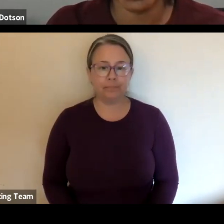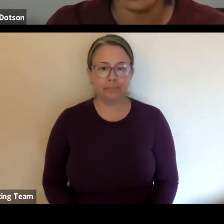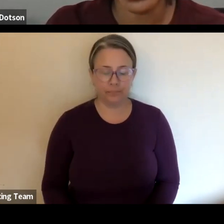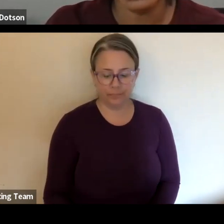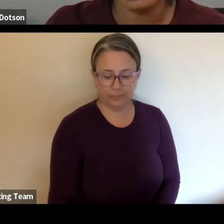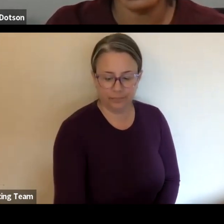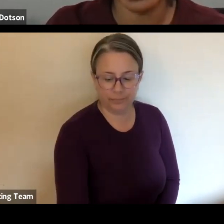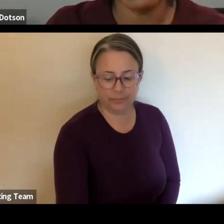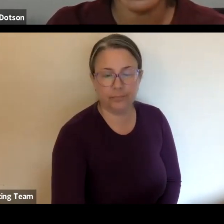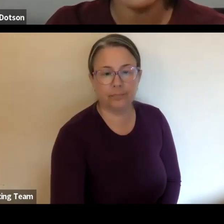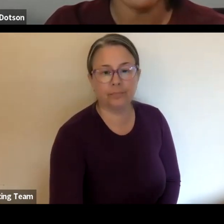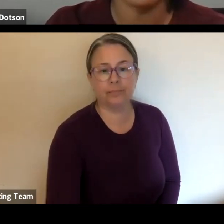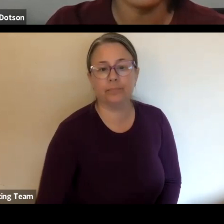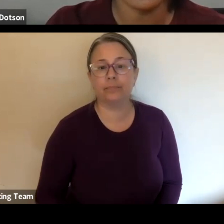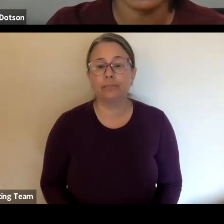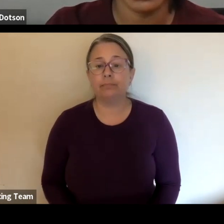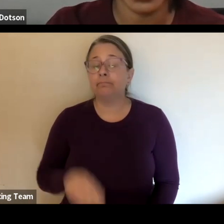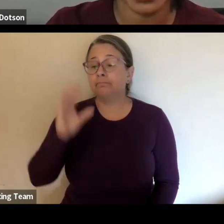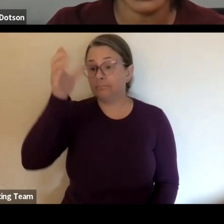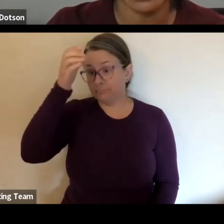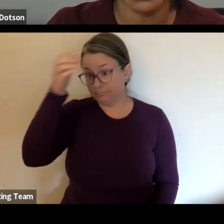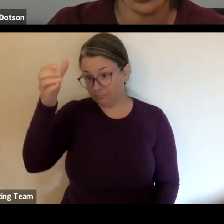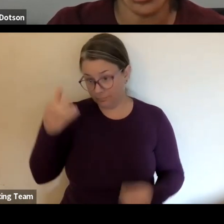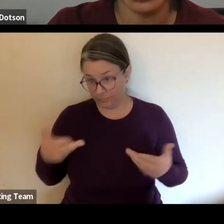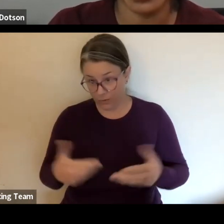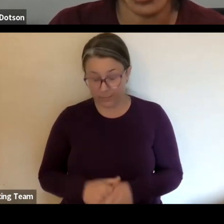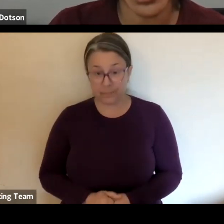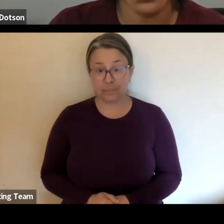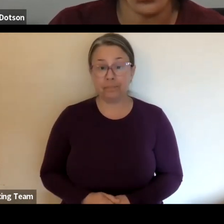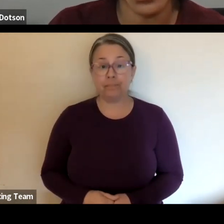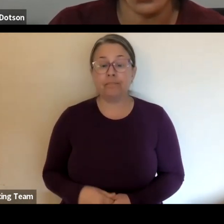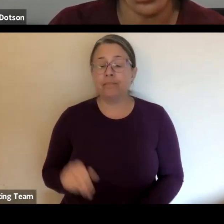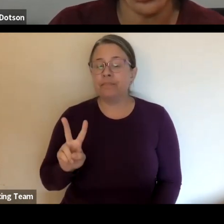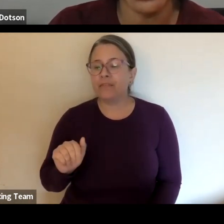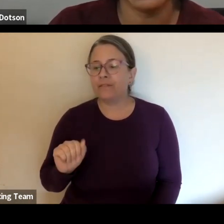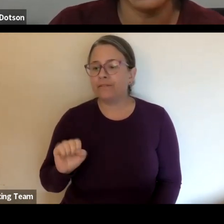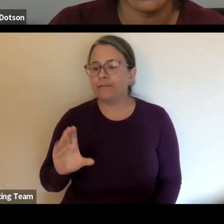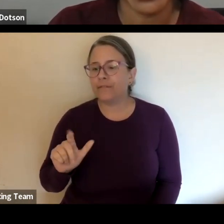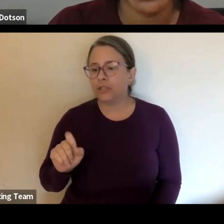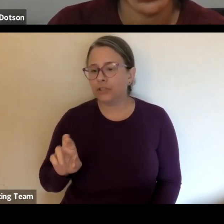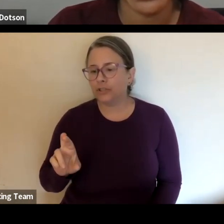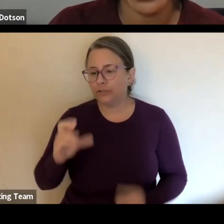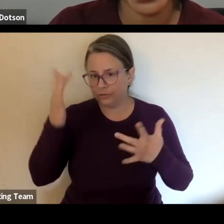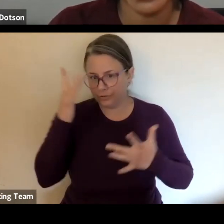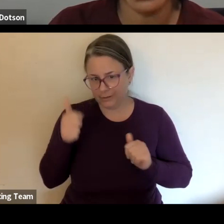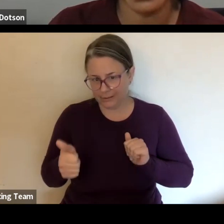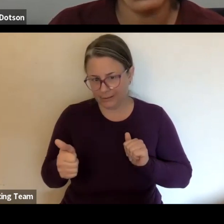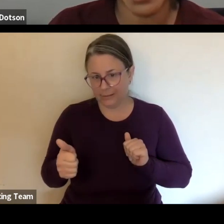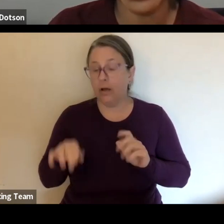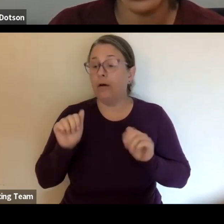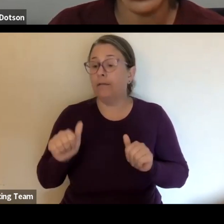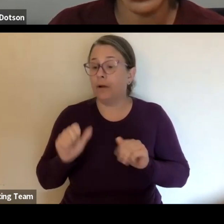diseases can worsen or bring about a case of depression or an episode of